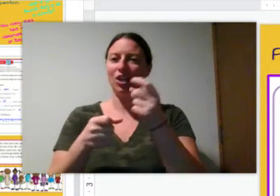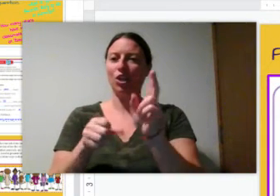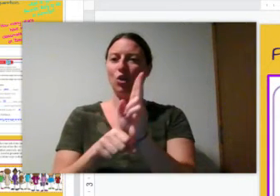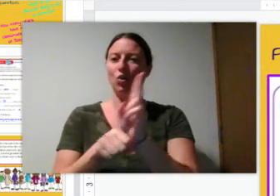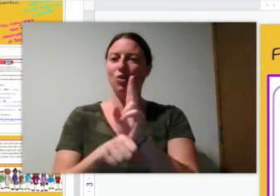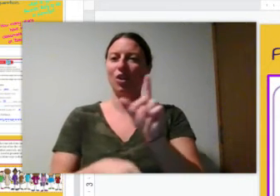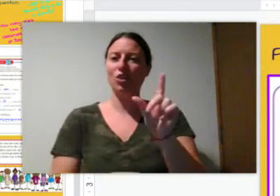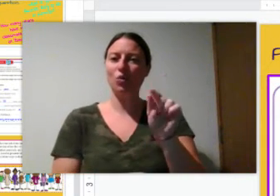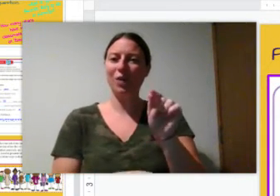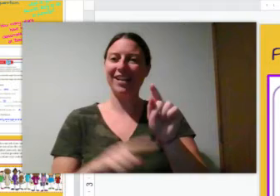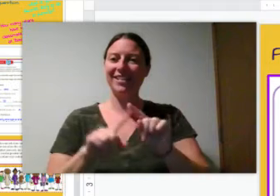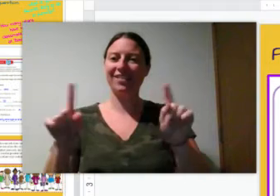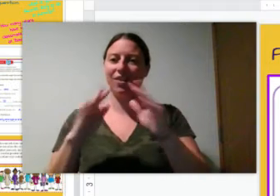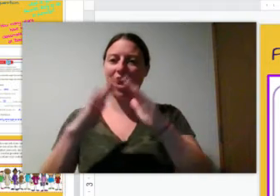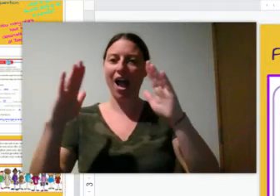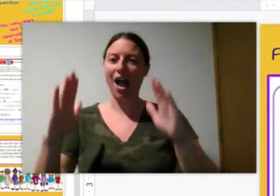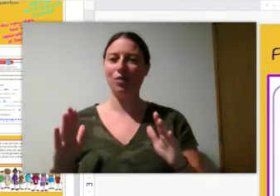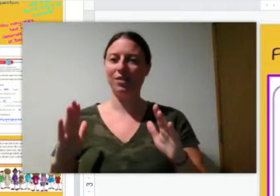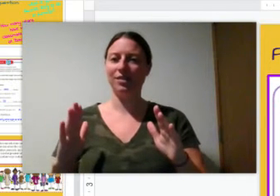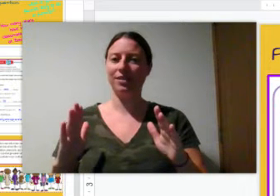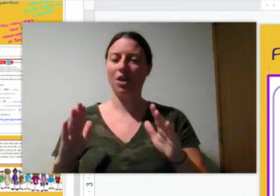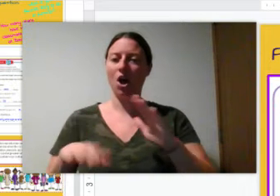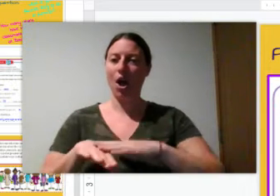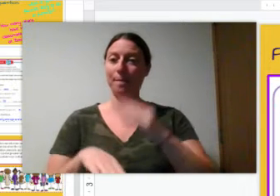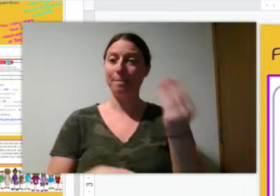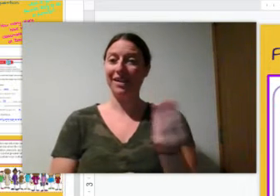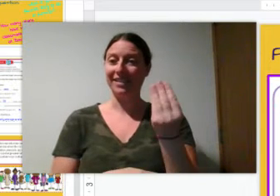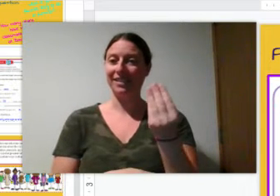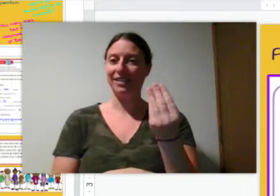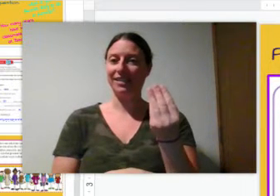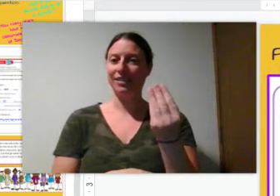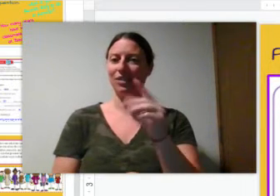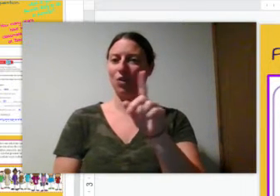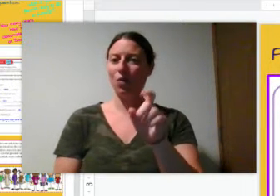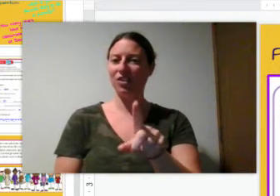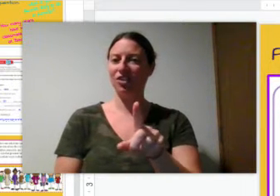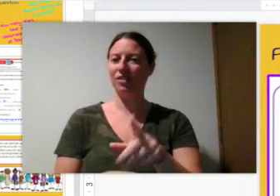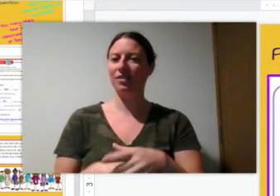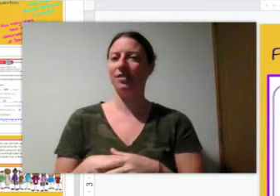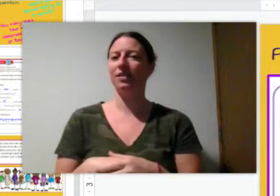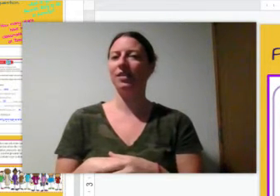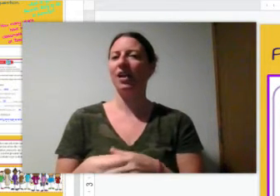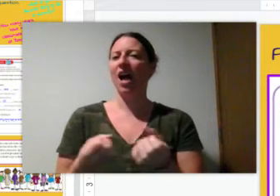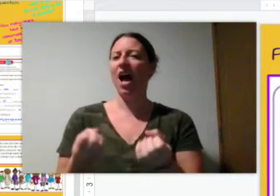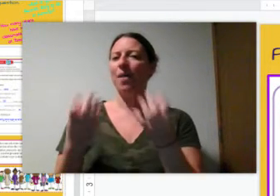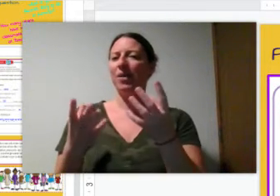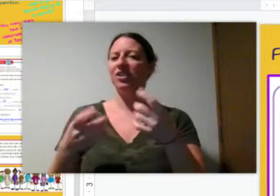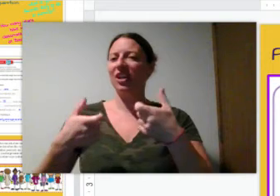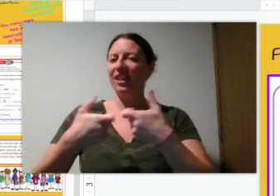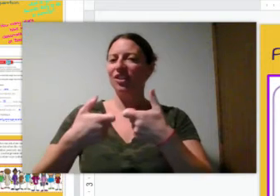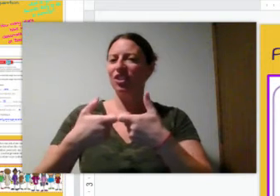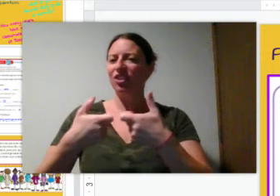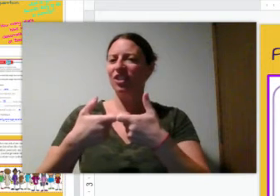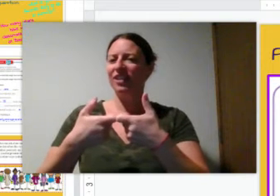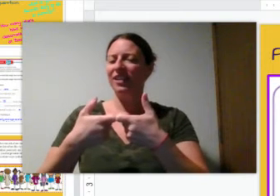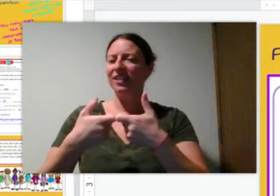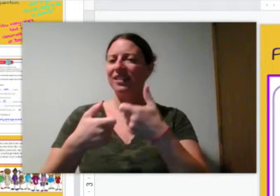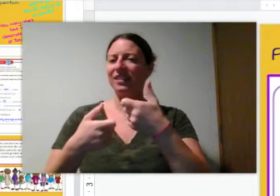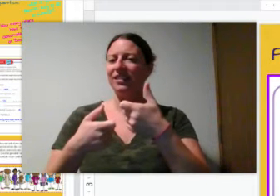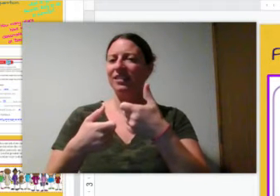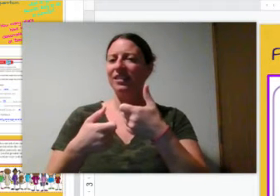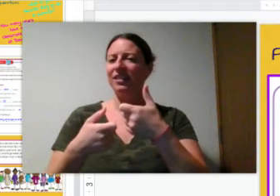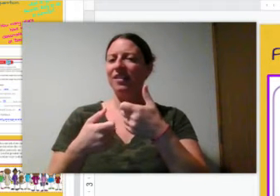much electricity does the house that uses the most electricity use? Could be a question a researcher would use.